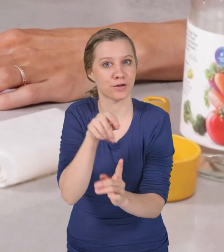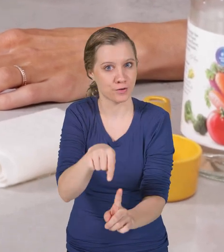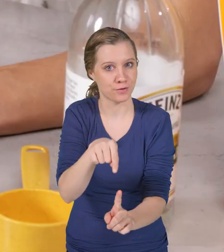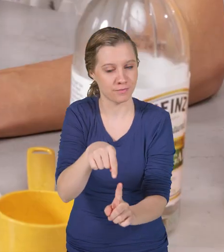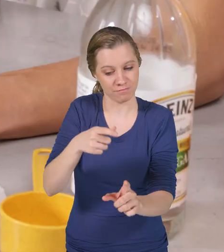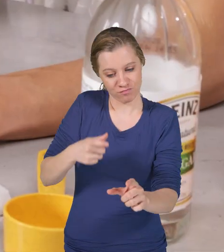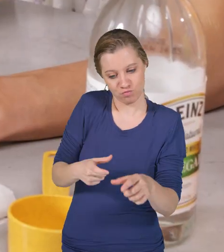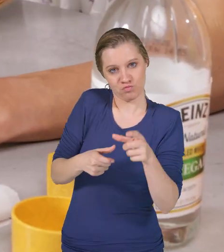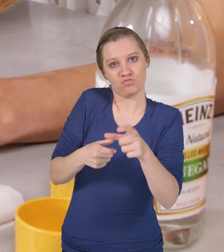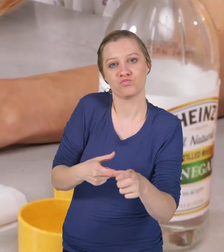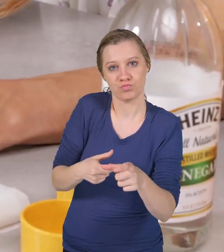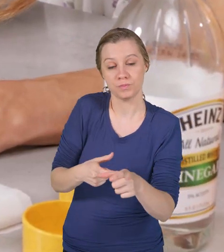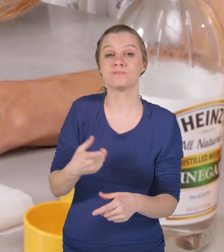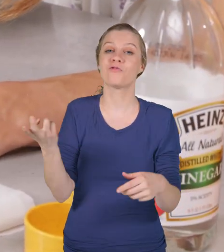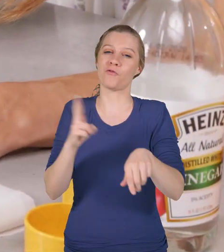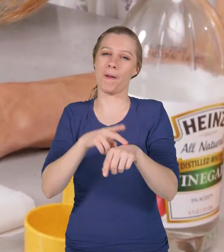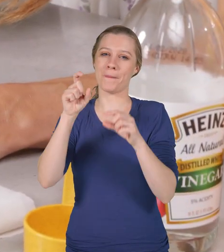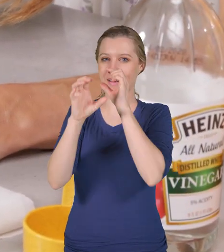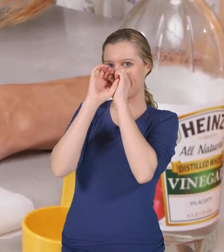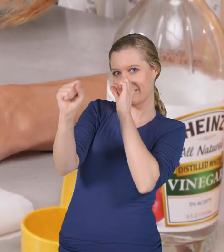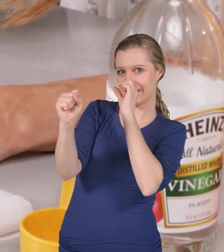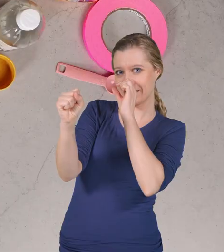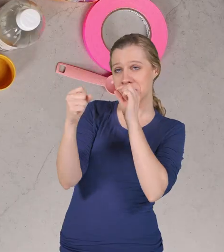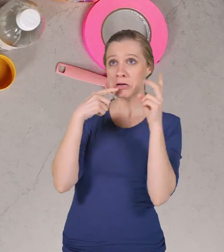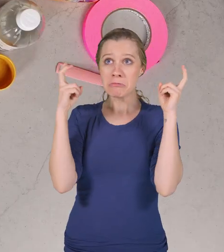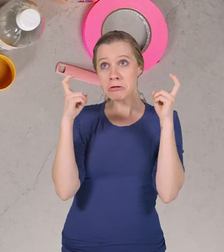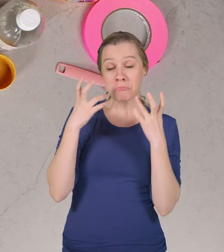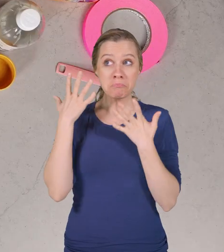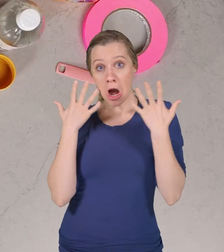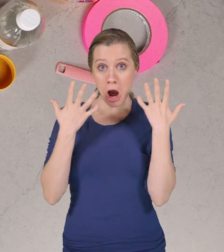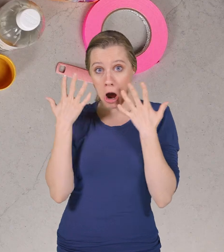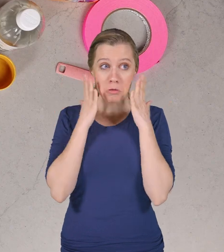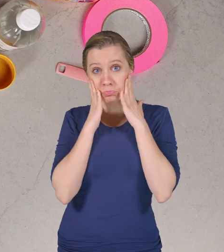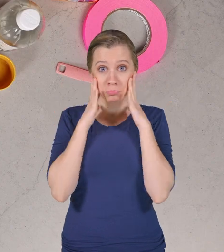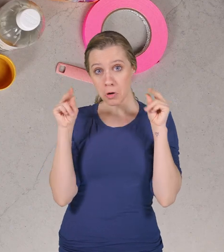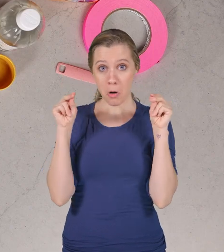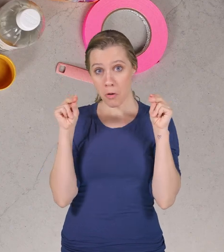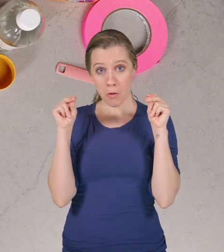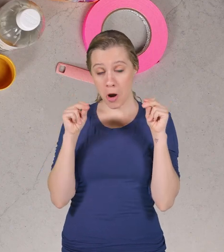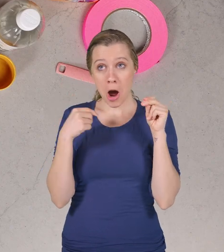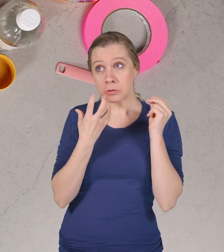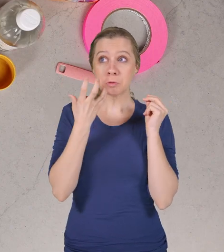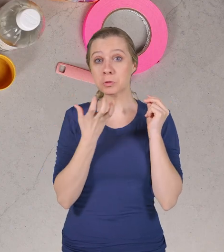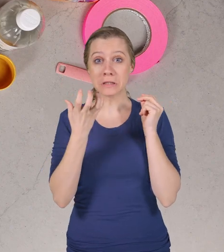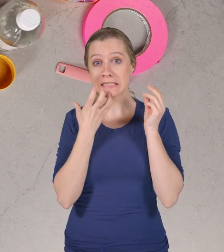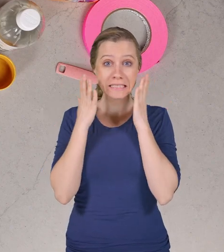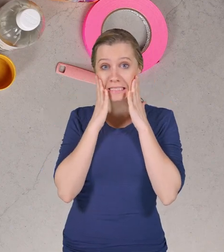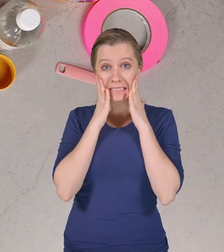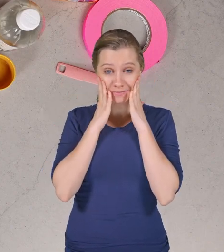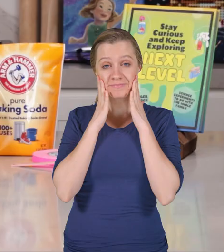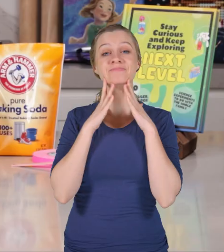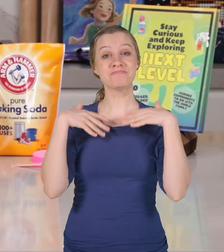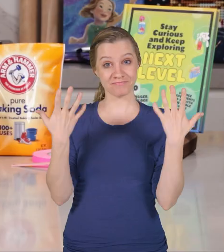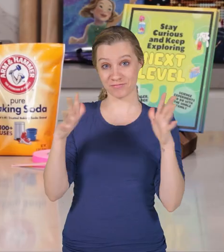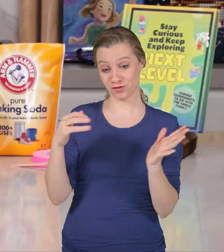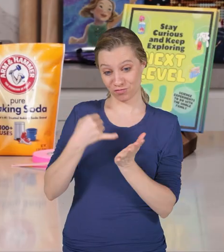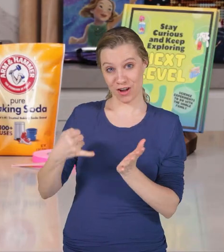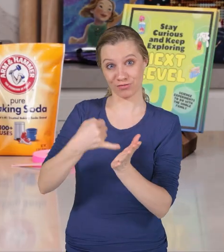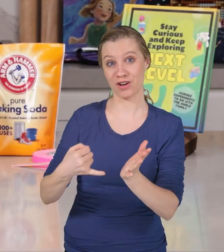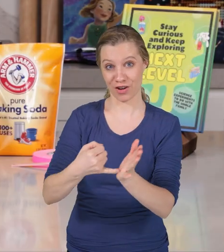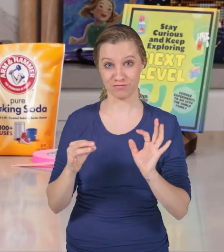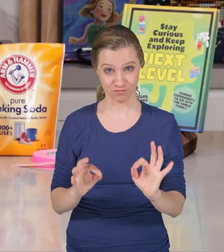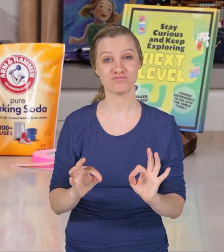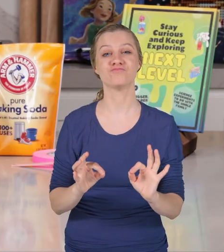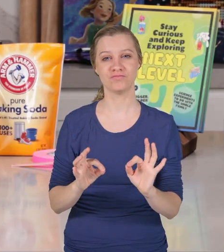on the paper. And then of course he needs a carrot for a nose, saying, "Oh no, how embarrassing, I'm tooting." And then once